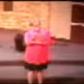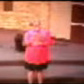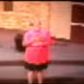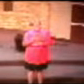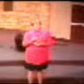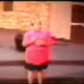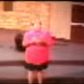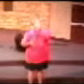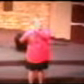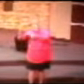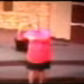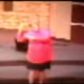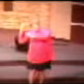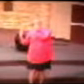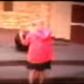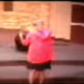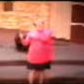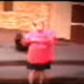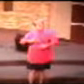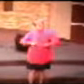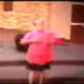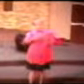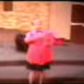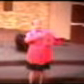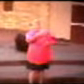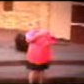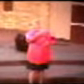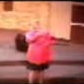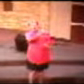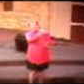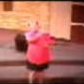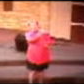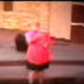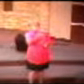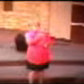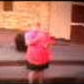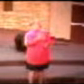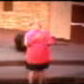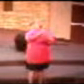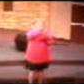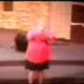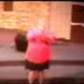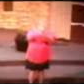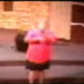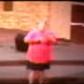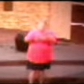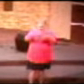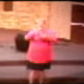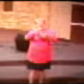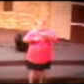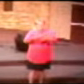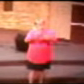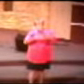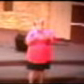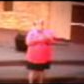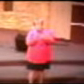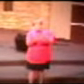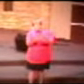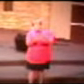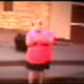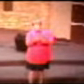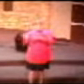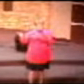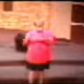In my former book, Theophilus, I wrote about all that Jesus began to do and to teach until the day he was taken up to